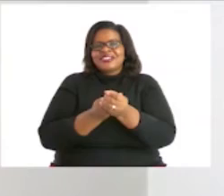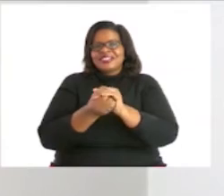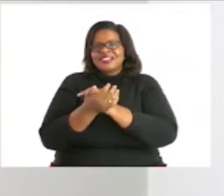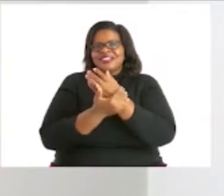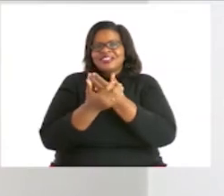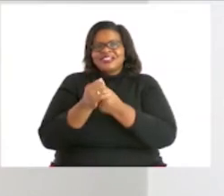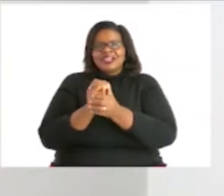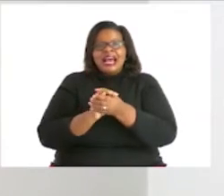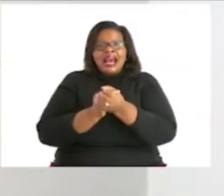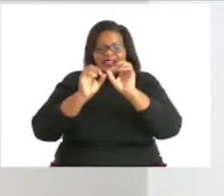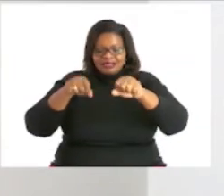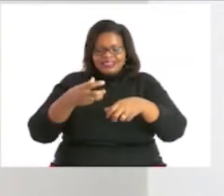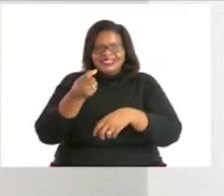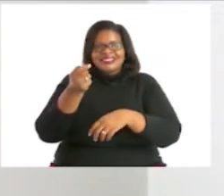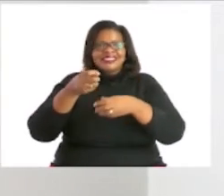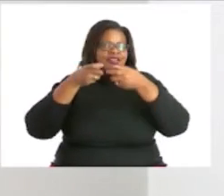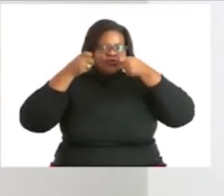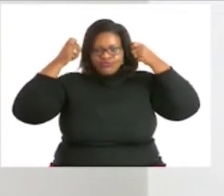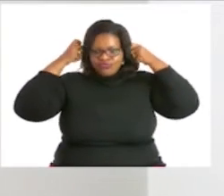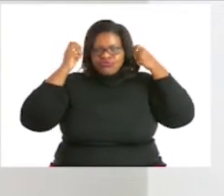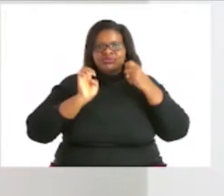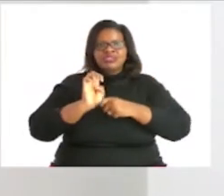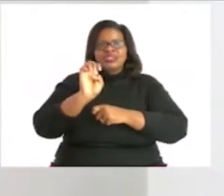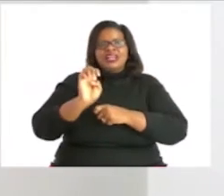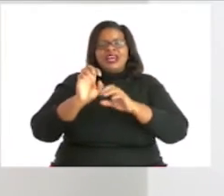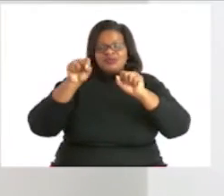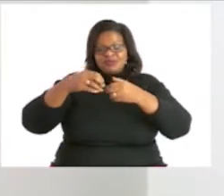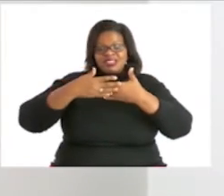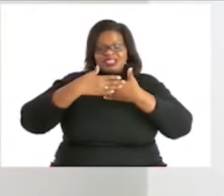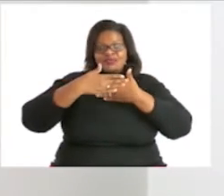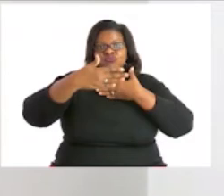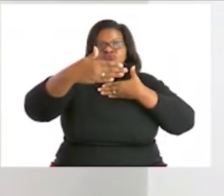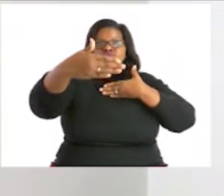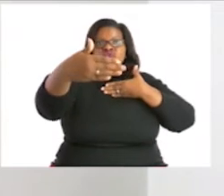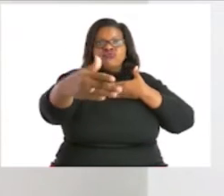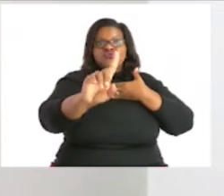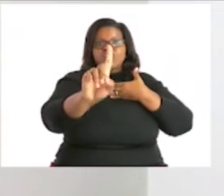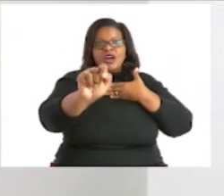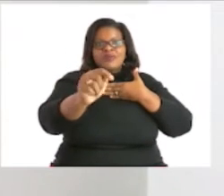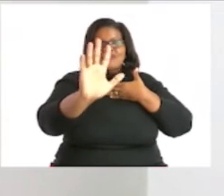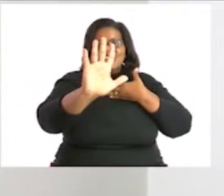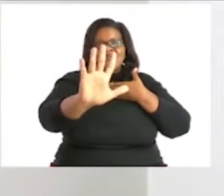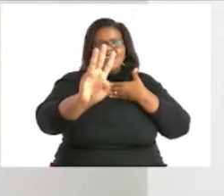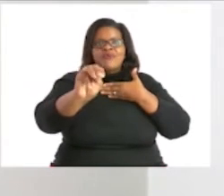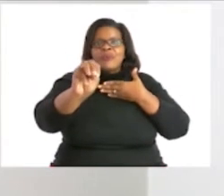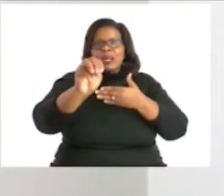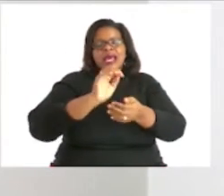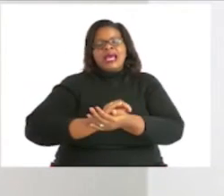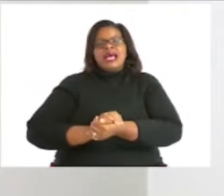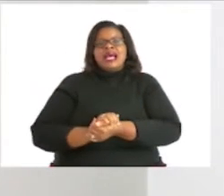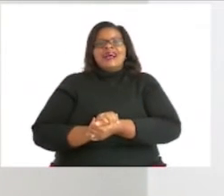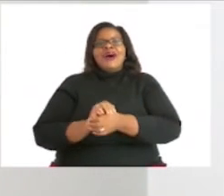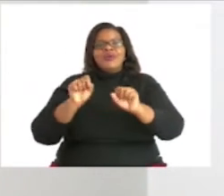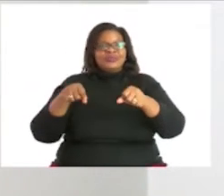We have our mask on, and then we see social distance. Let's spread out. Spread, spread, spread. Yes.